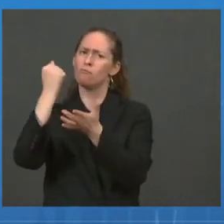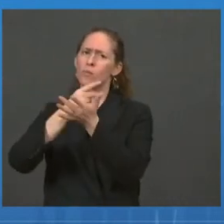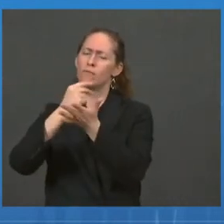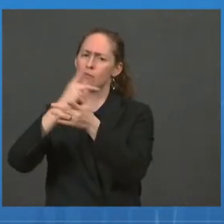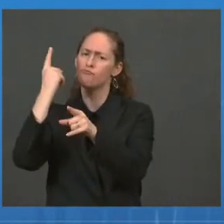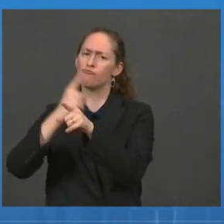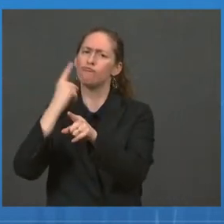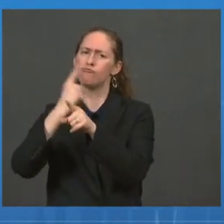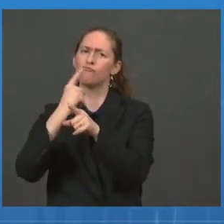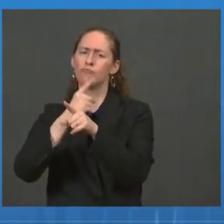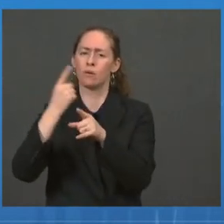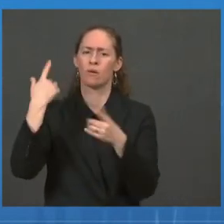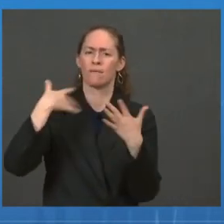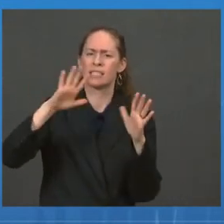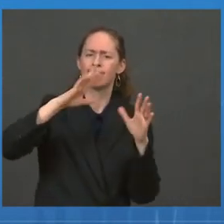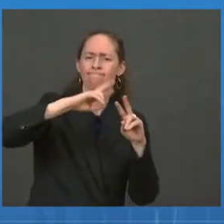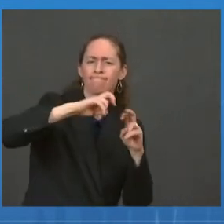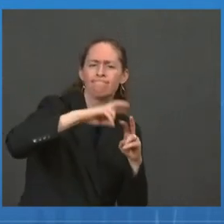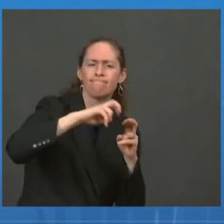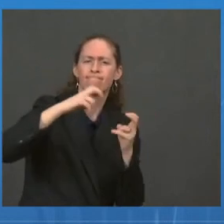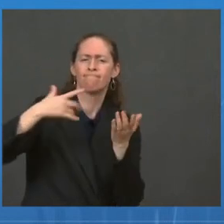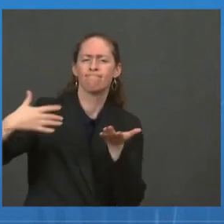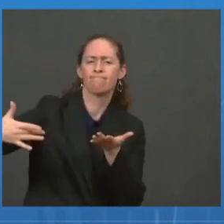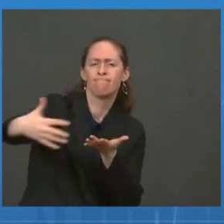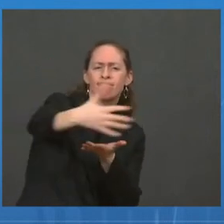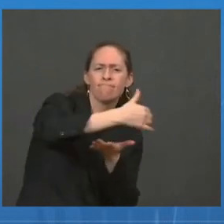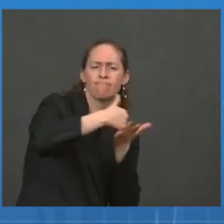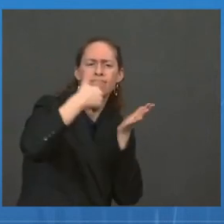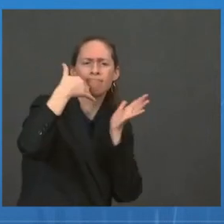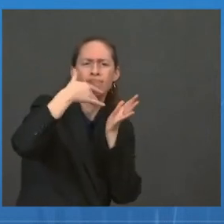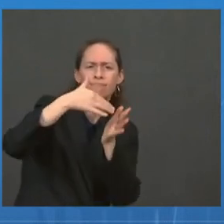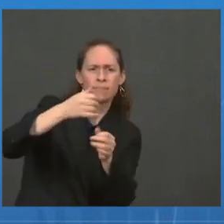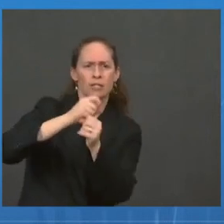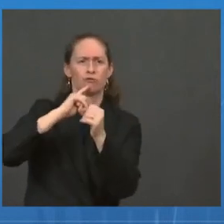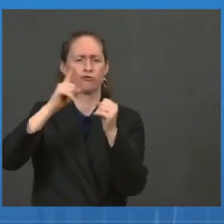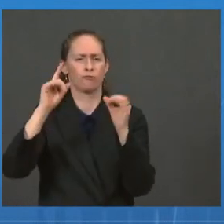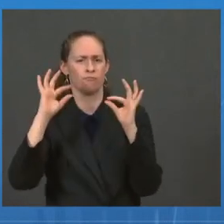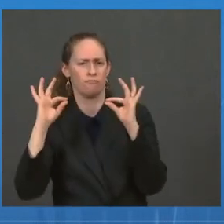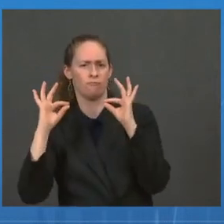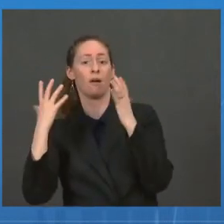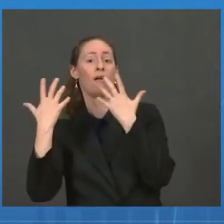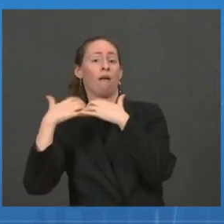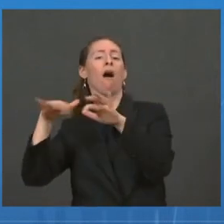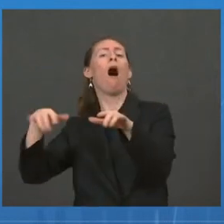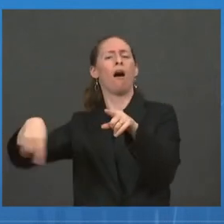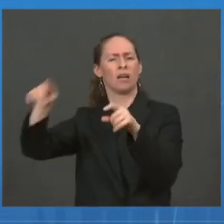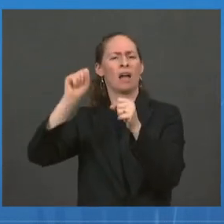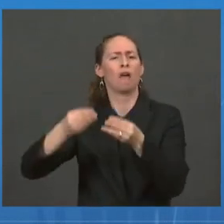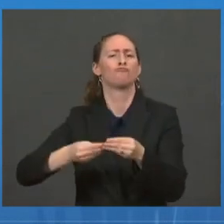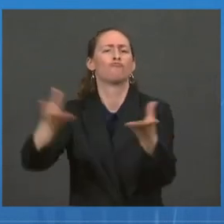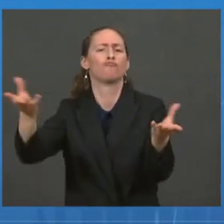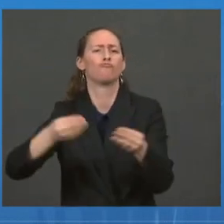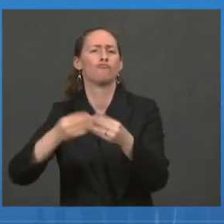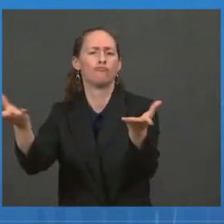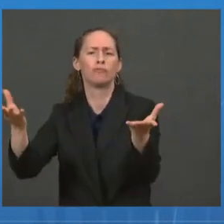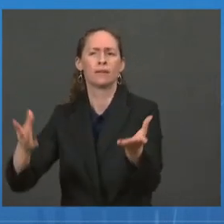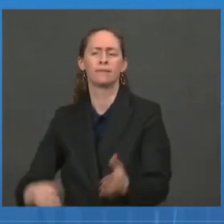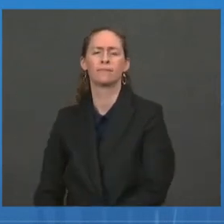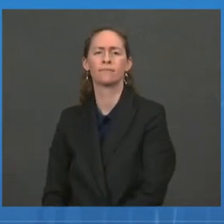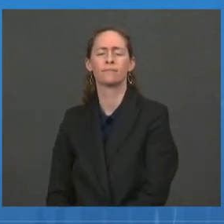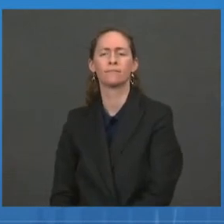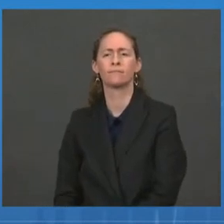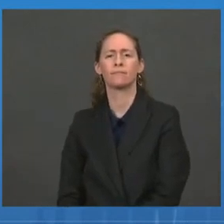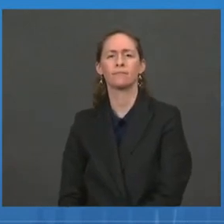efficiently these conversations are happening as we speak in the spirit of being prepared for any scenario and we will remain in close